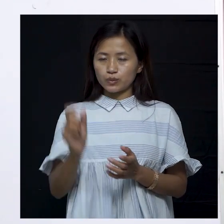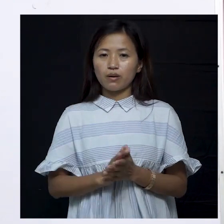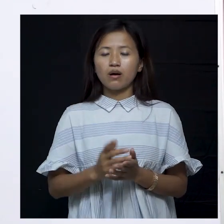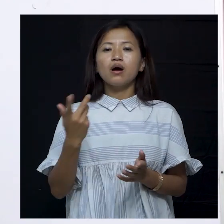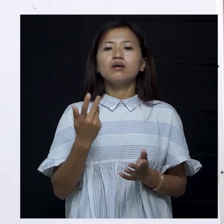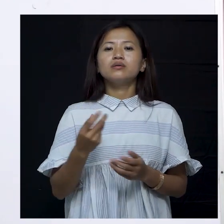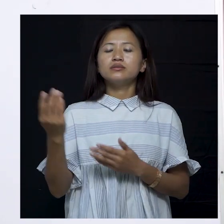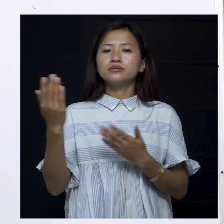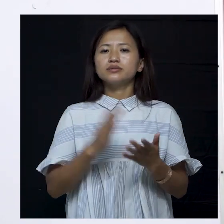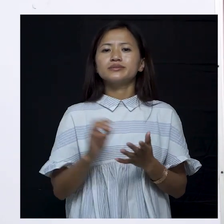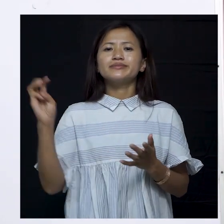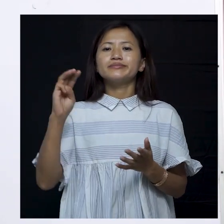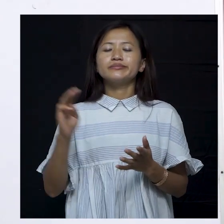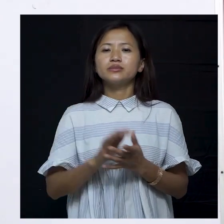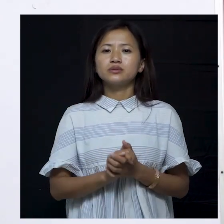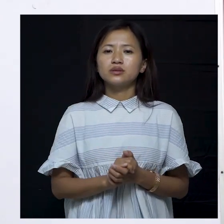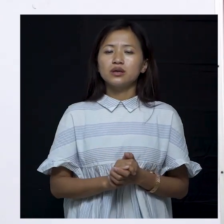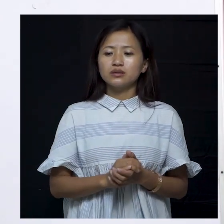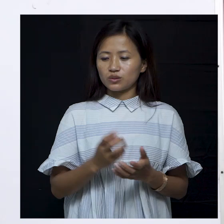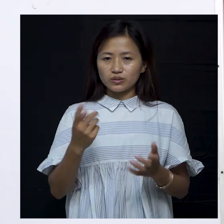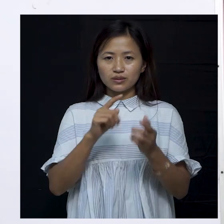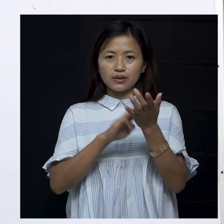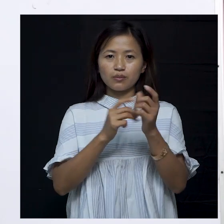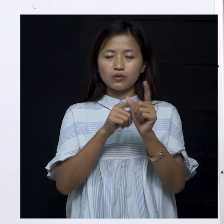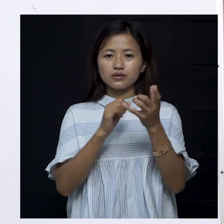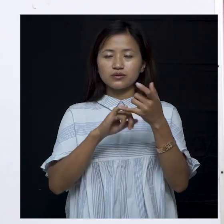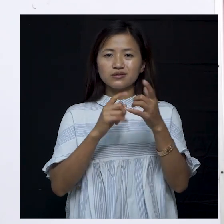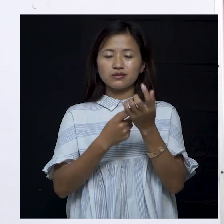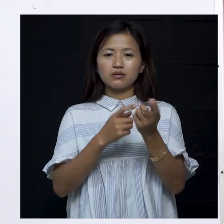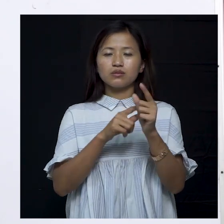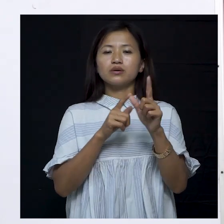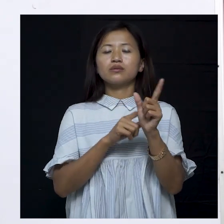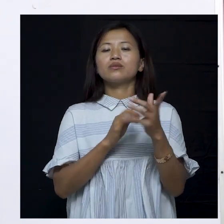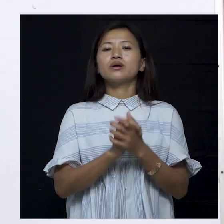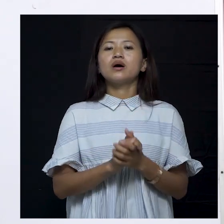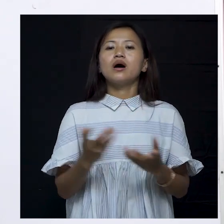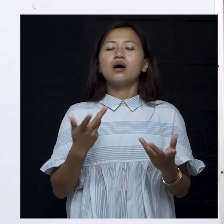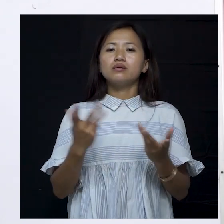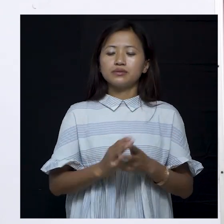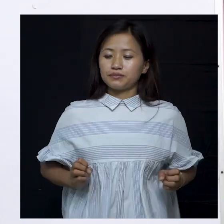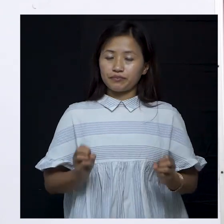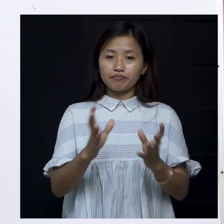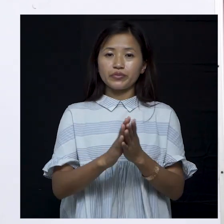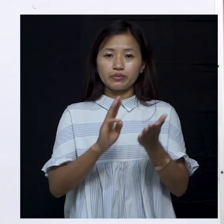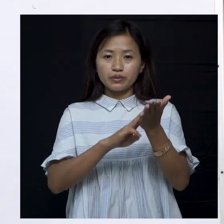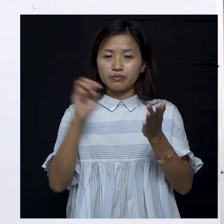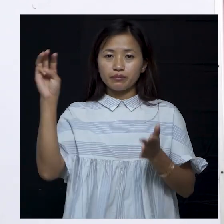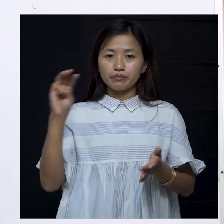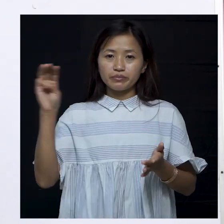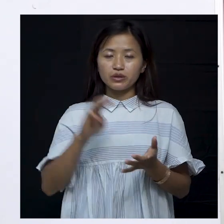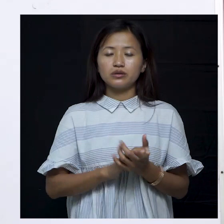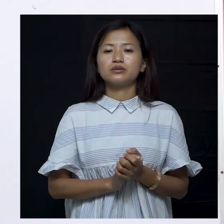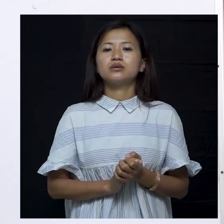he became a millionaire was a mystery. What was a mystery? And your answer is how he became a millionaire. So